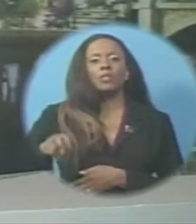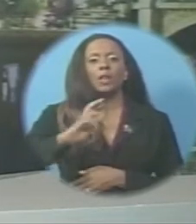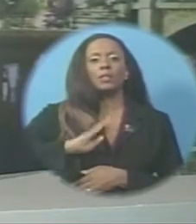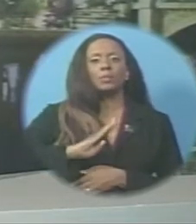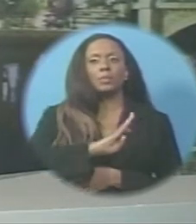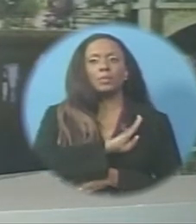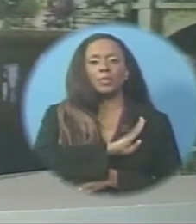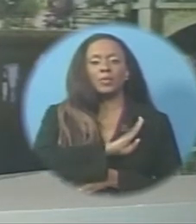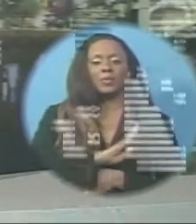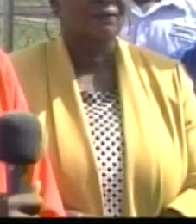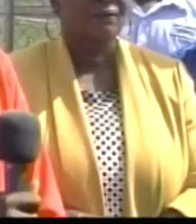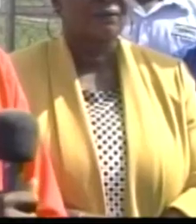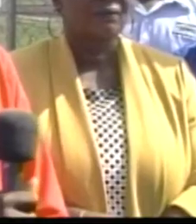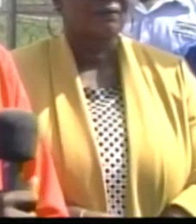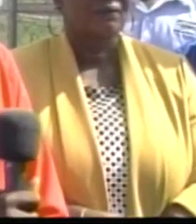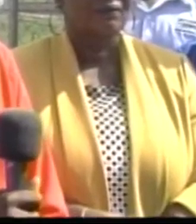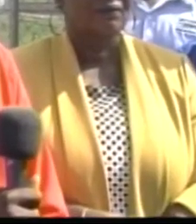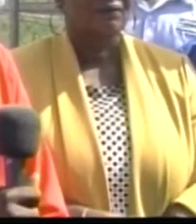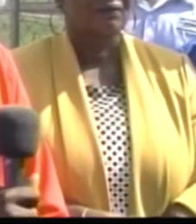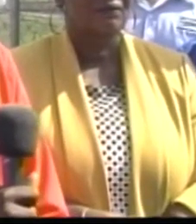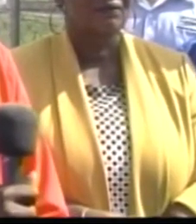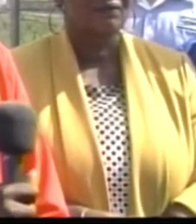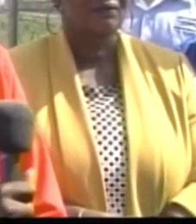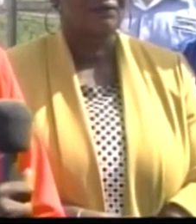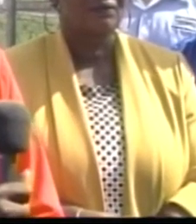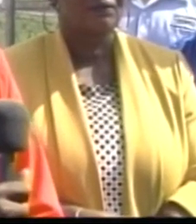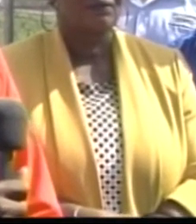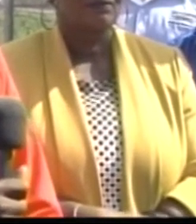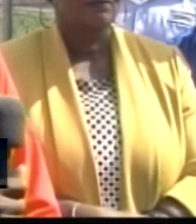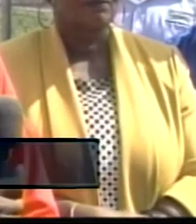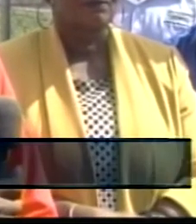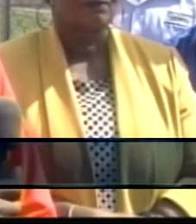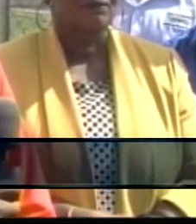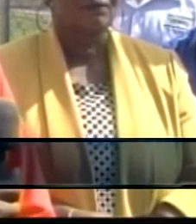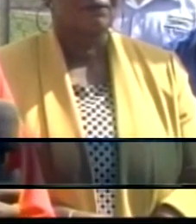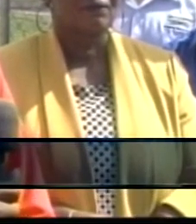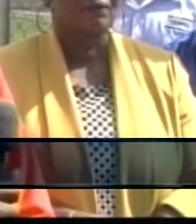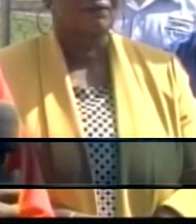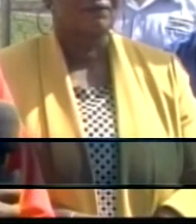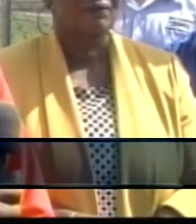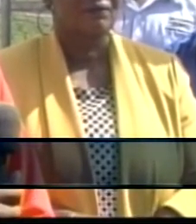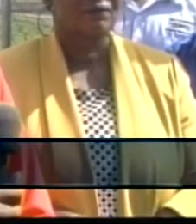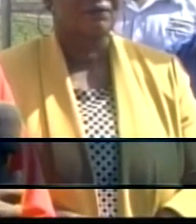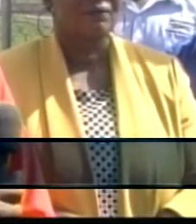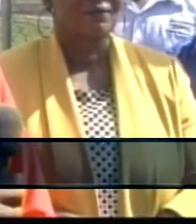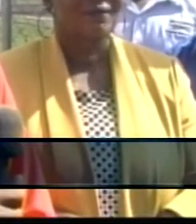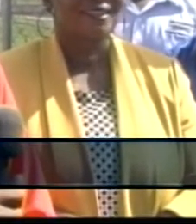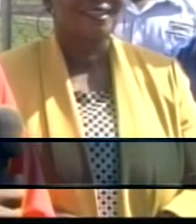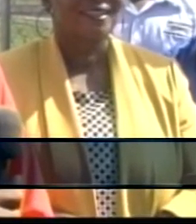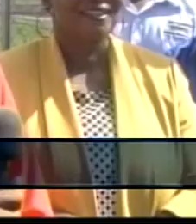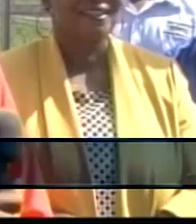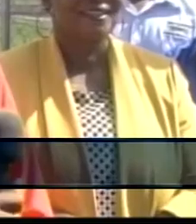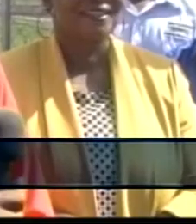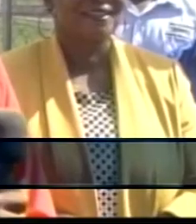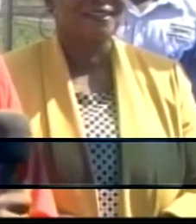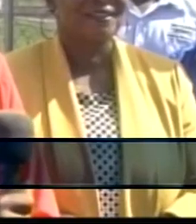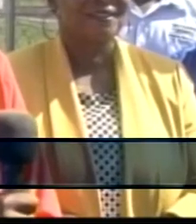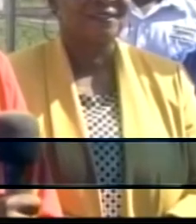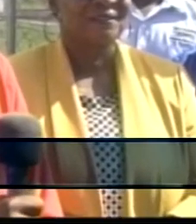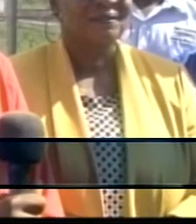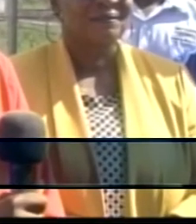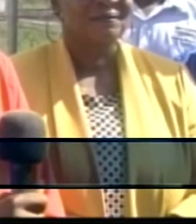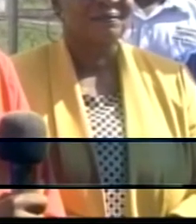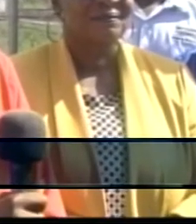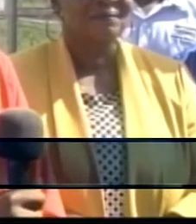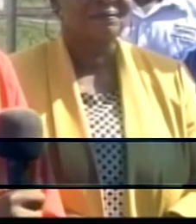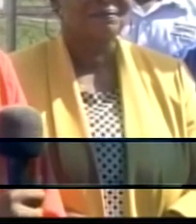participation. The records will show that both the CBC and the Transport Board, despite the myriad challenges, have